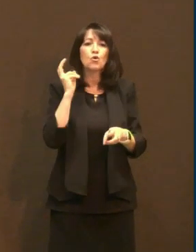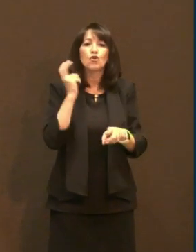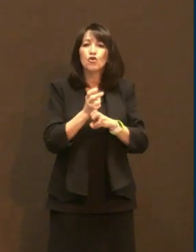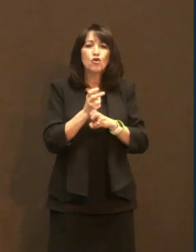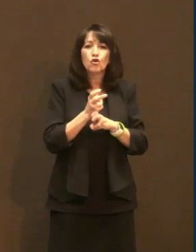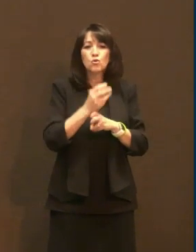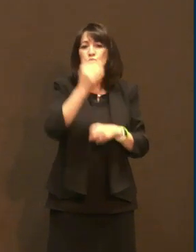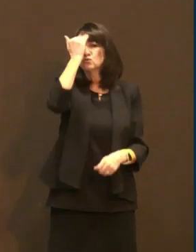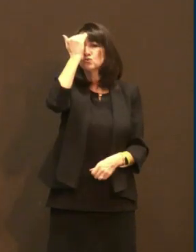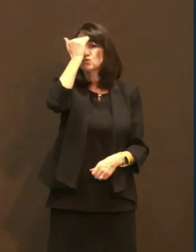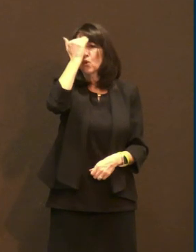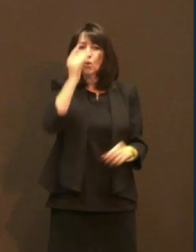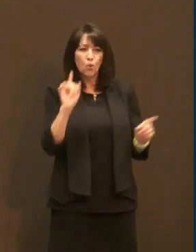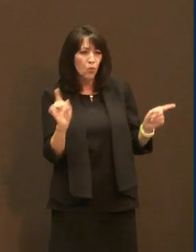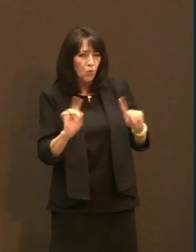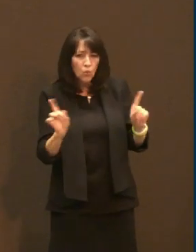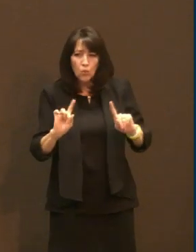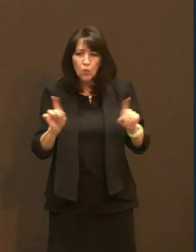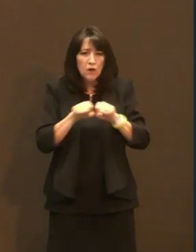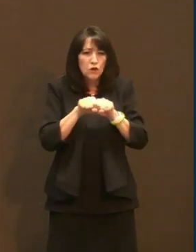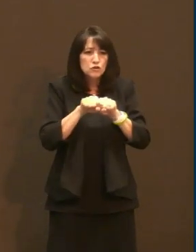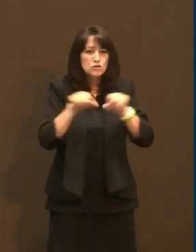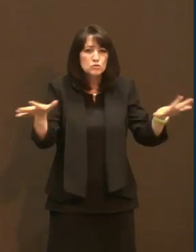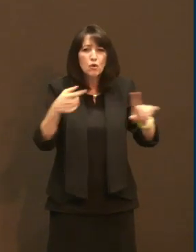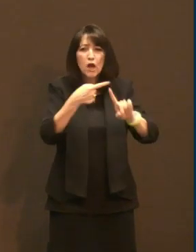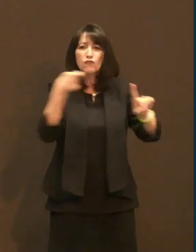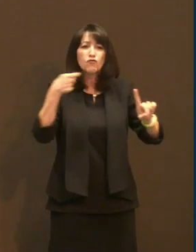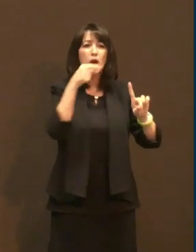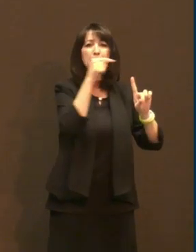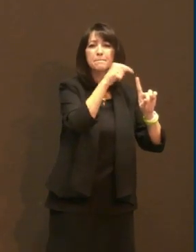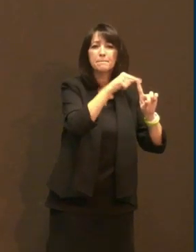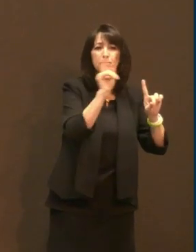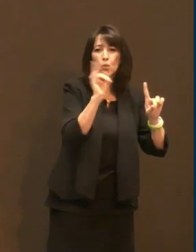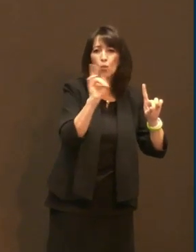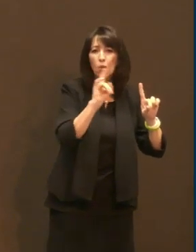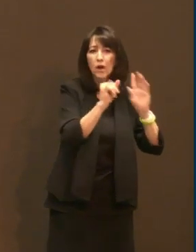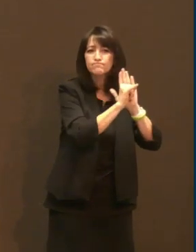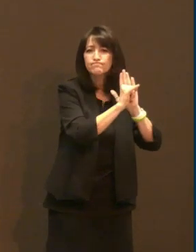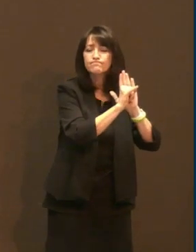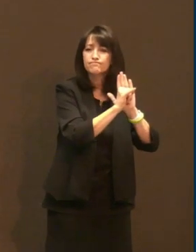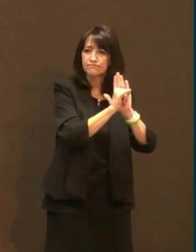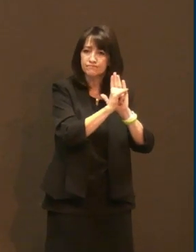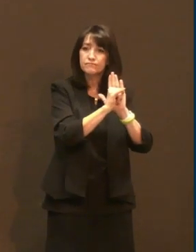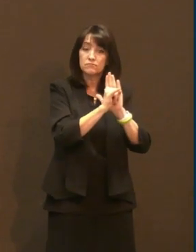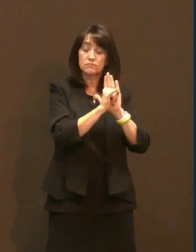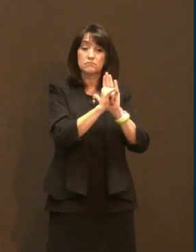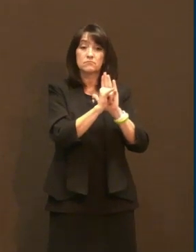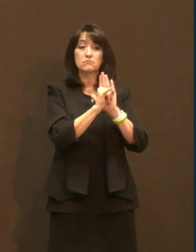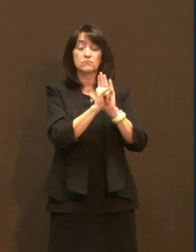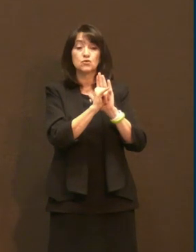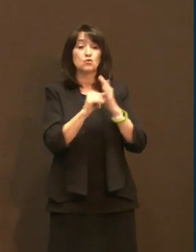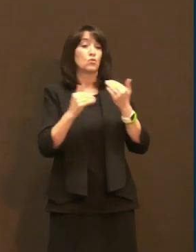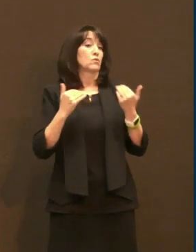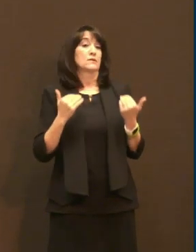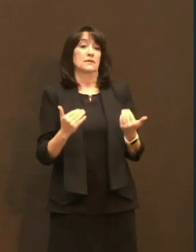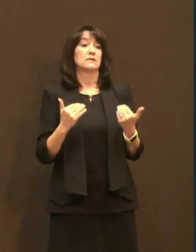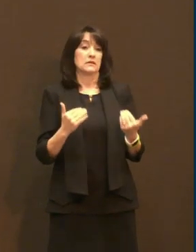the infection. And so for that reason, we are supporting universal